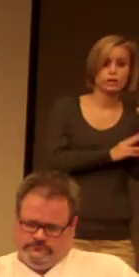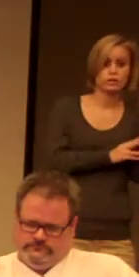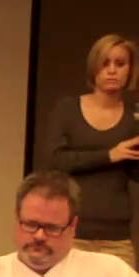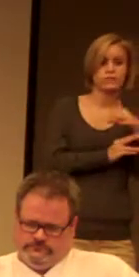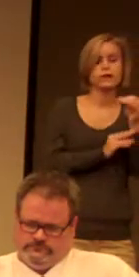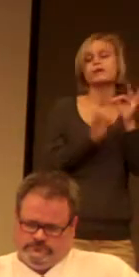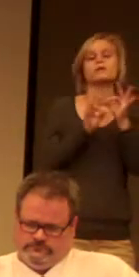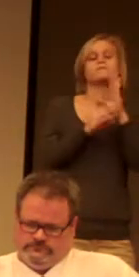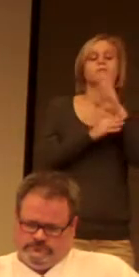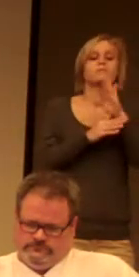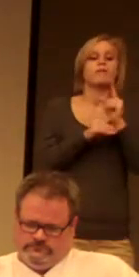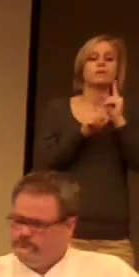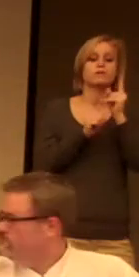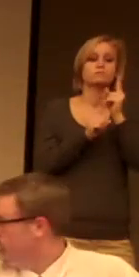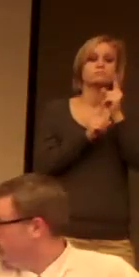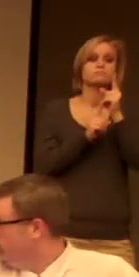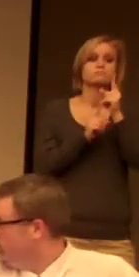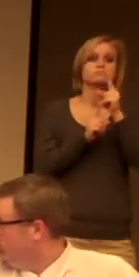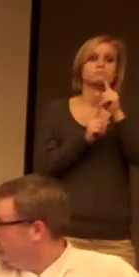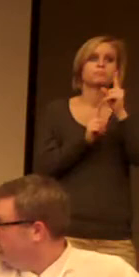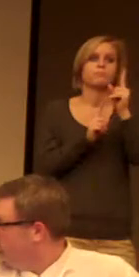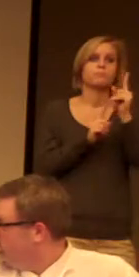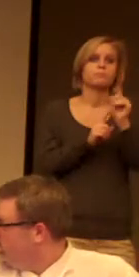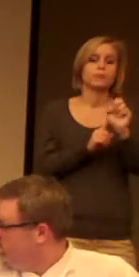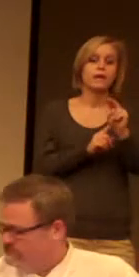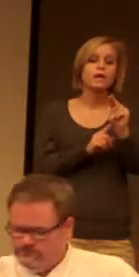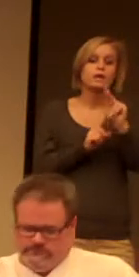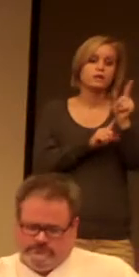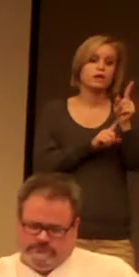And if you've never been there, just looking at